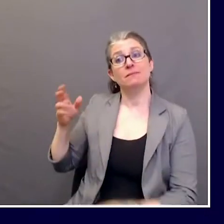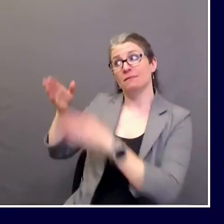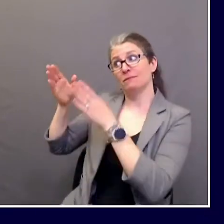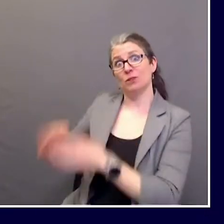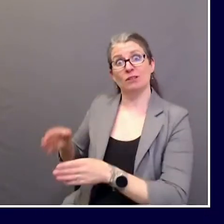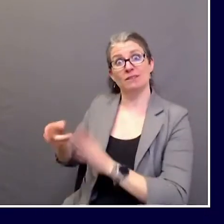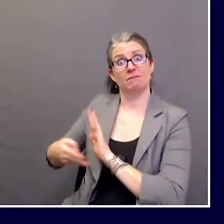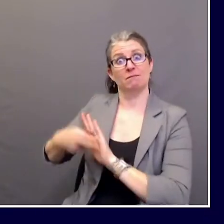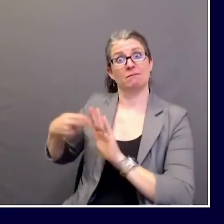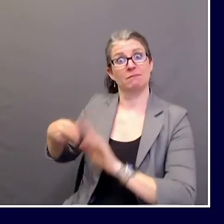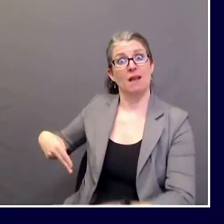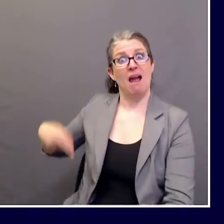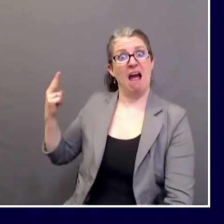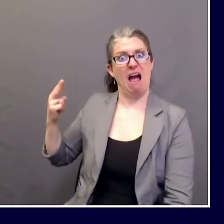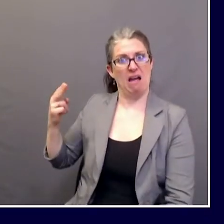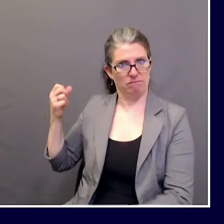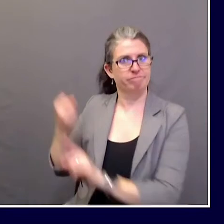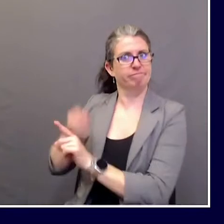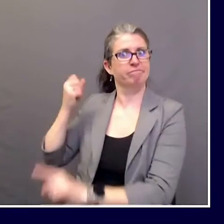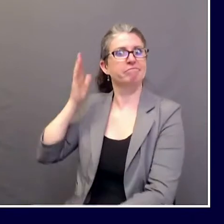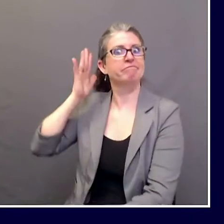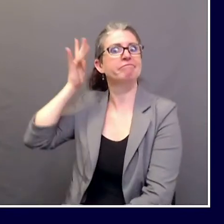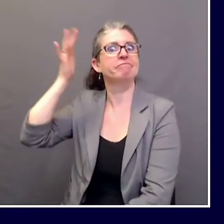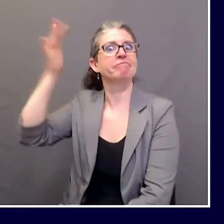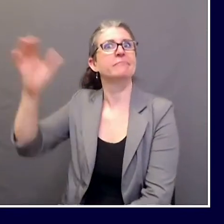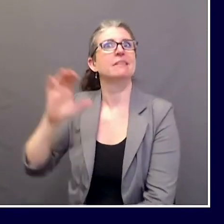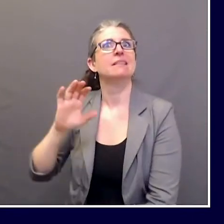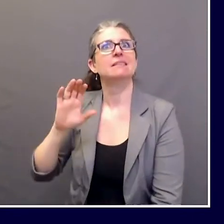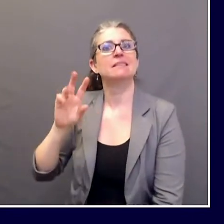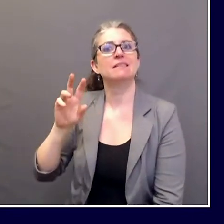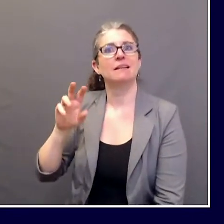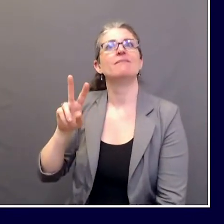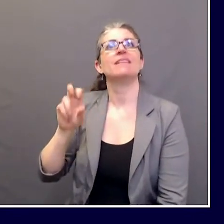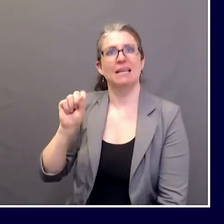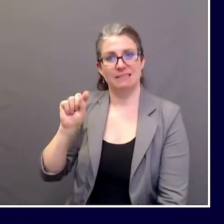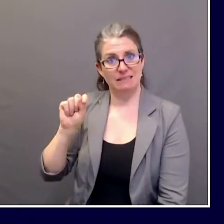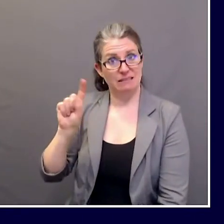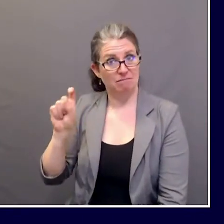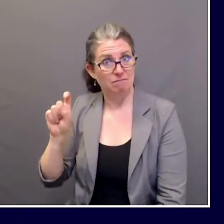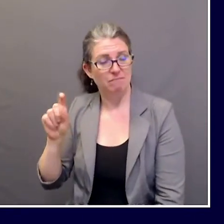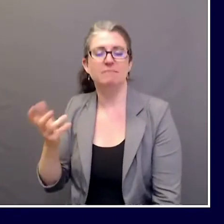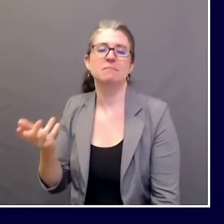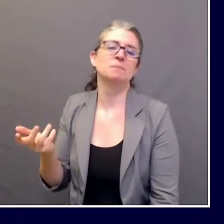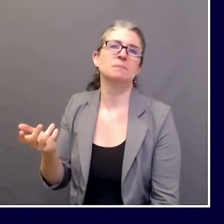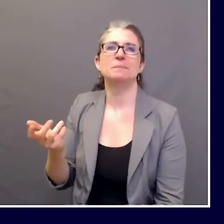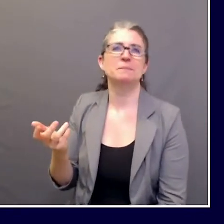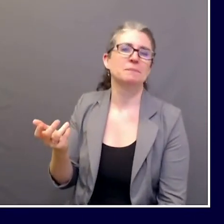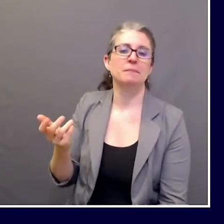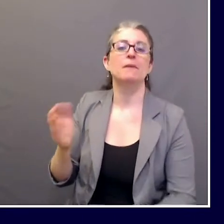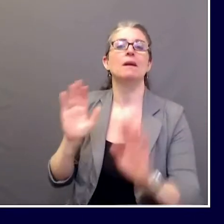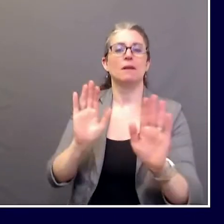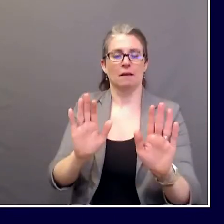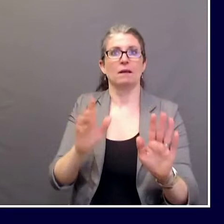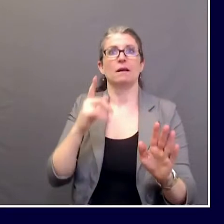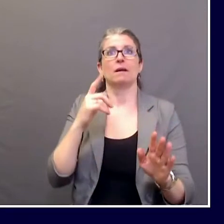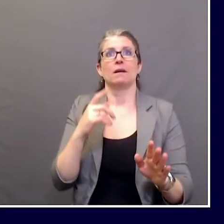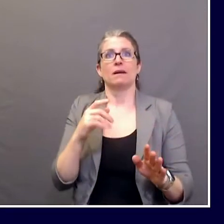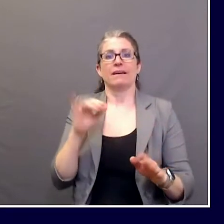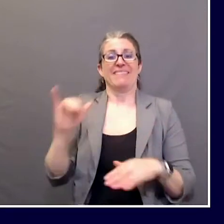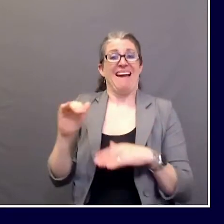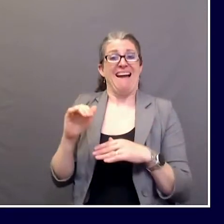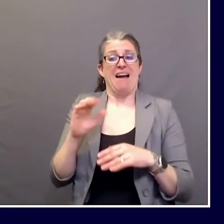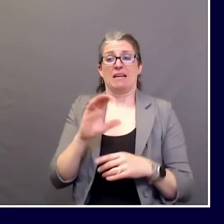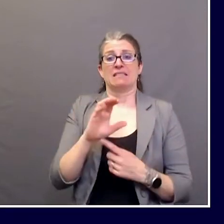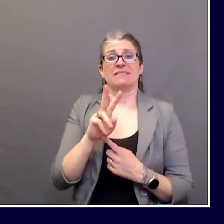that have been done on them, the deep dive review is tomorrow. But based on that initial review, there wasn't one common element